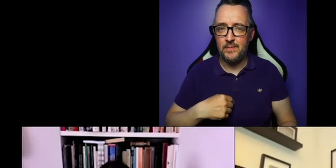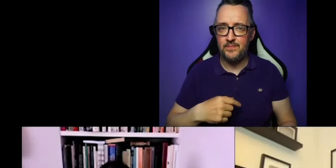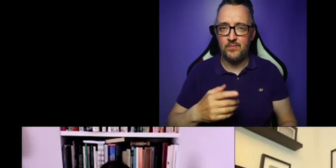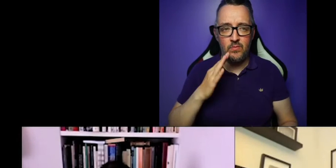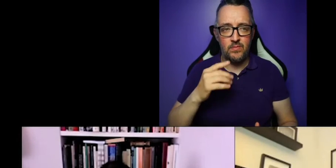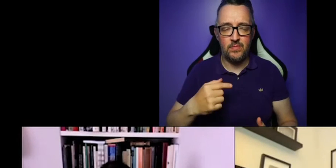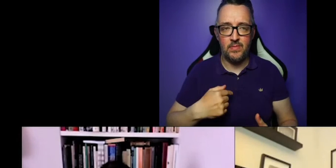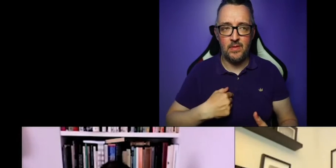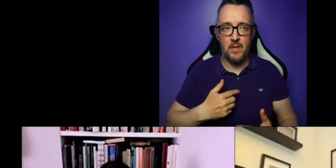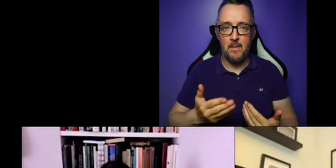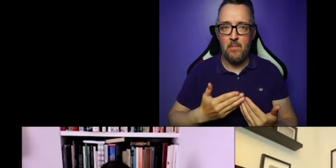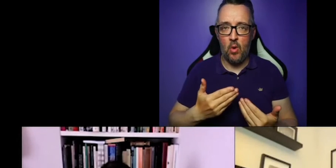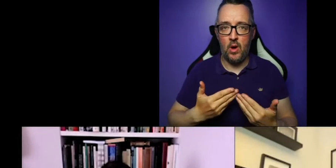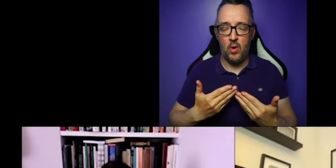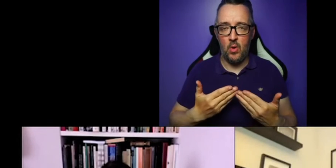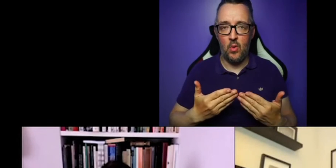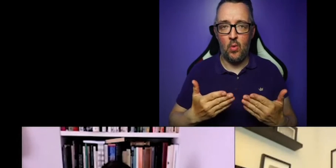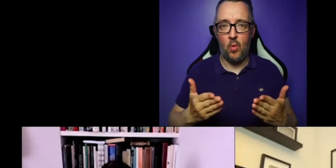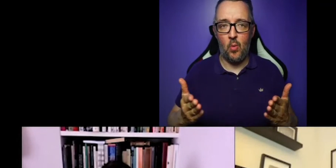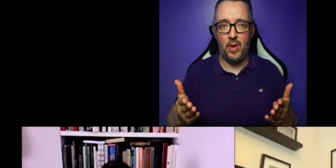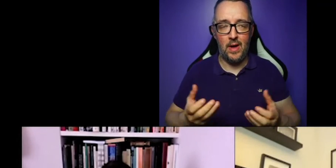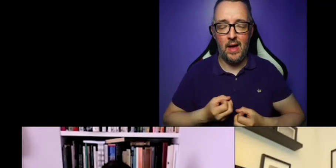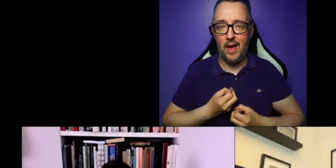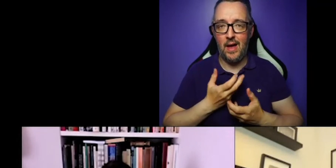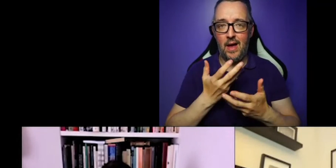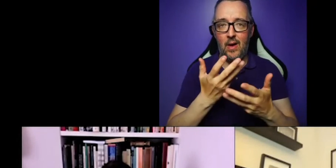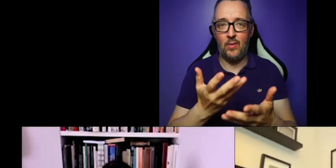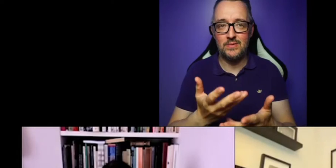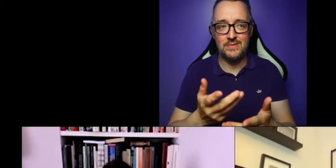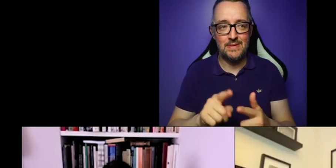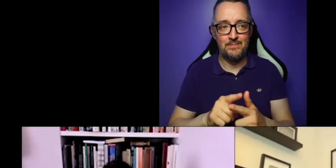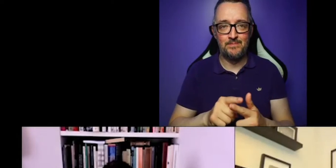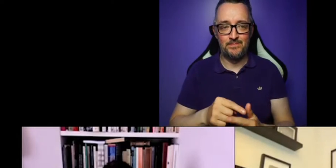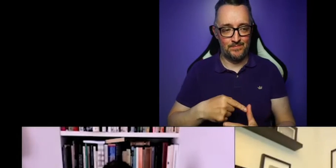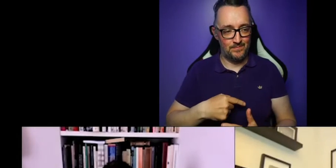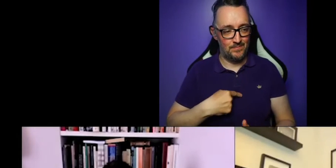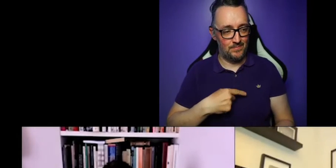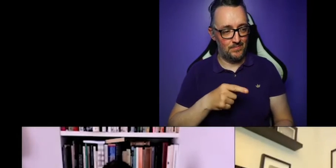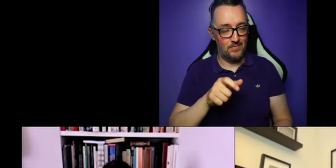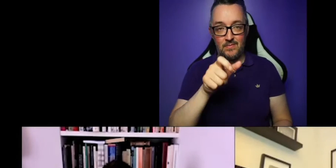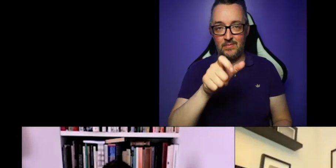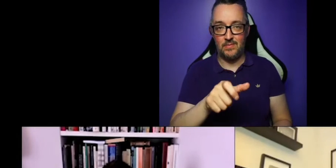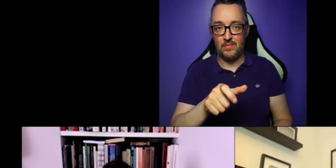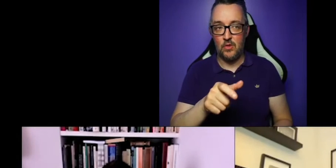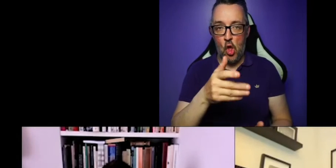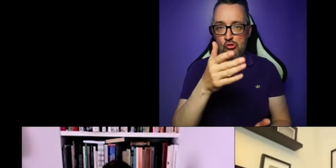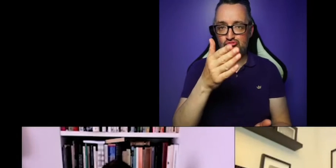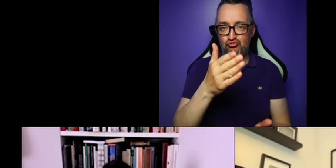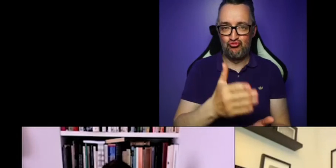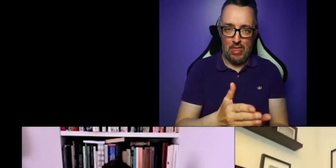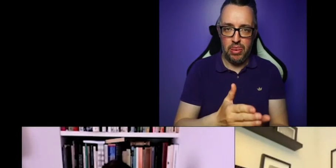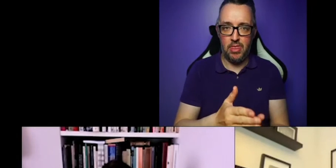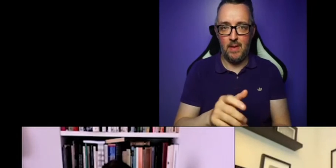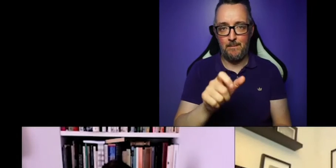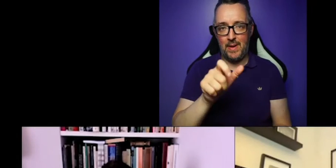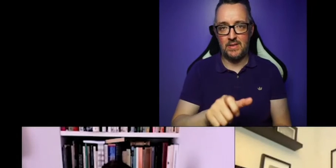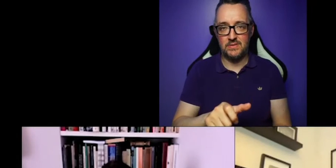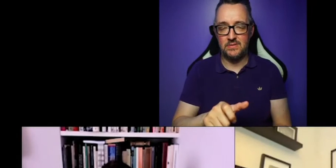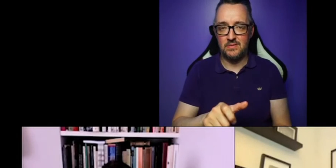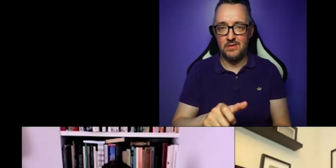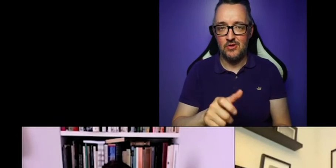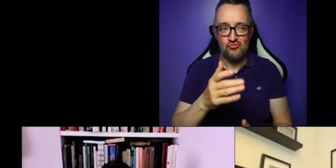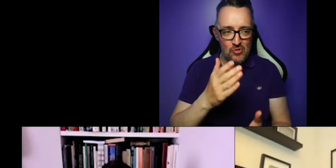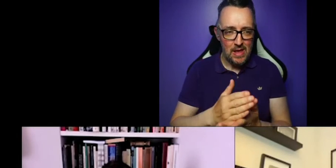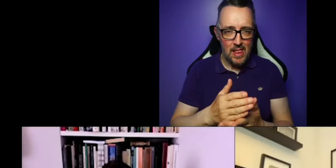just coming out of myself more as an authentic autistic person. I felt that because I was working now with my